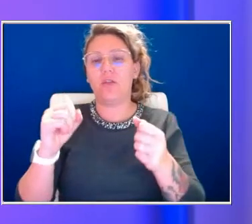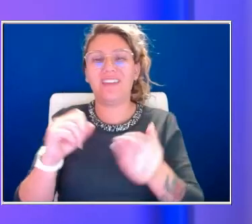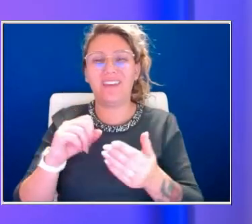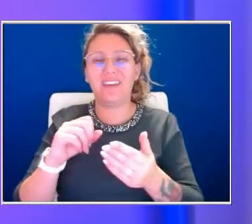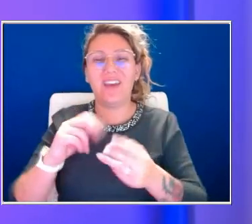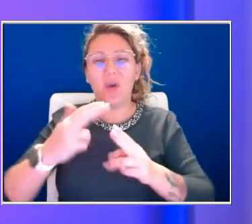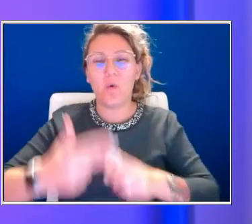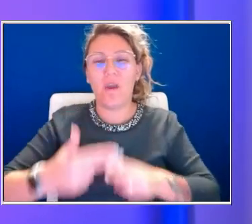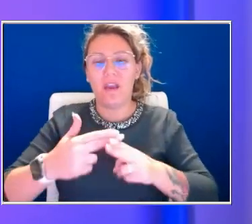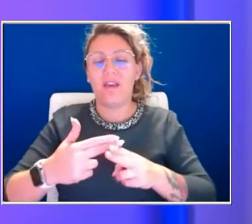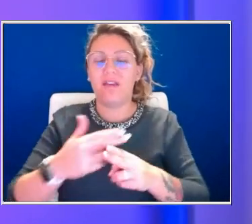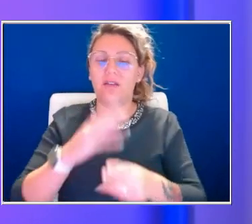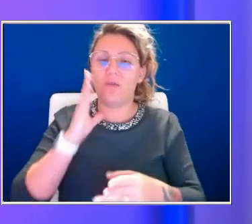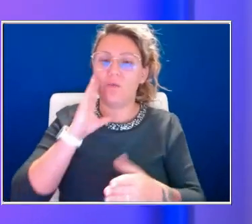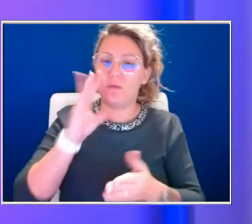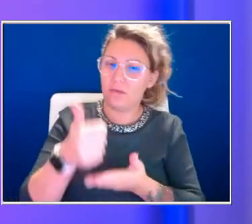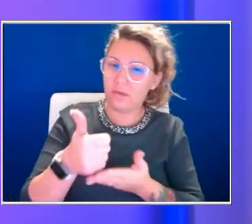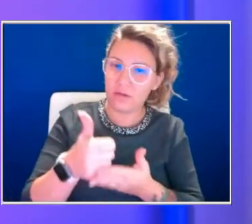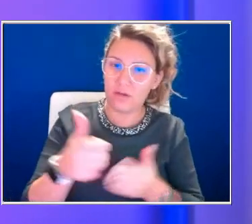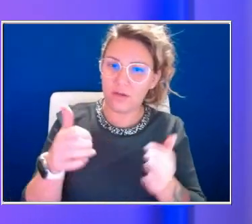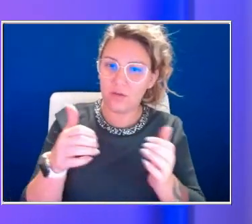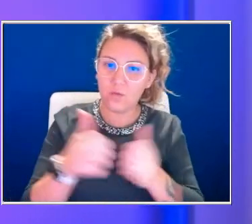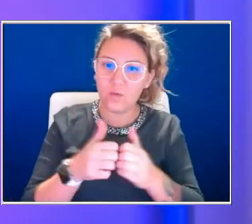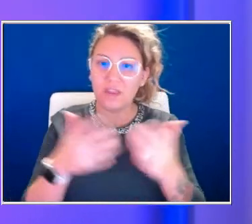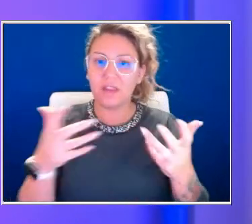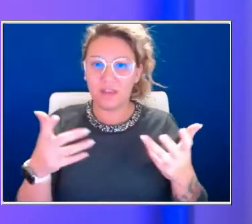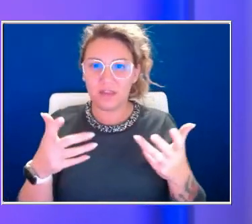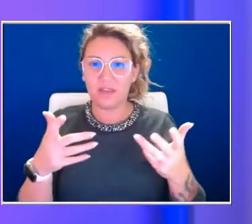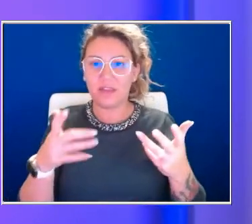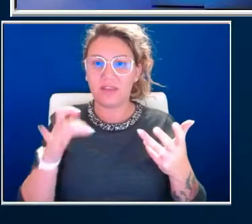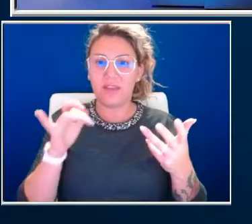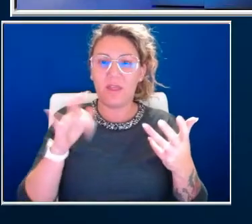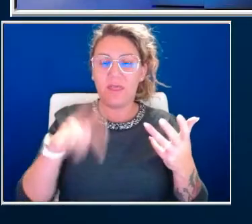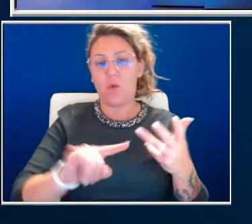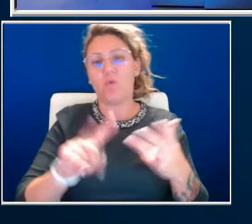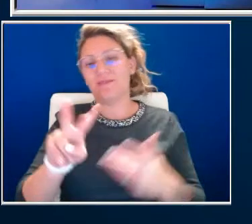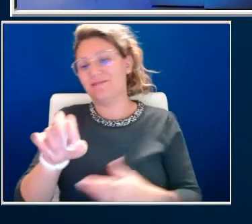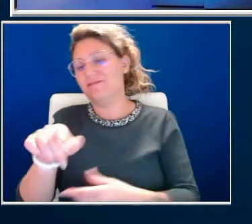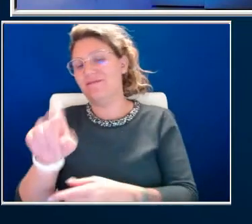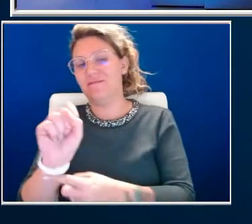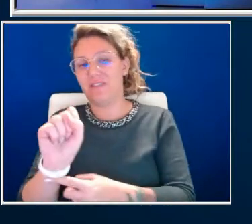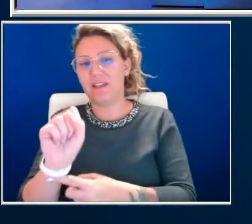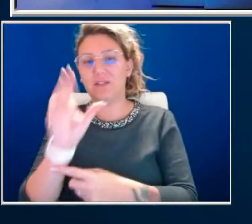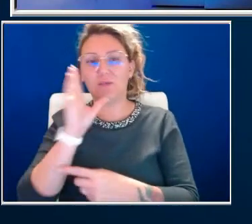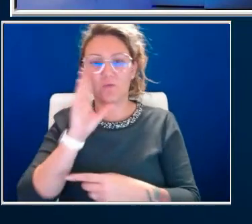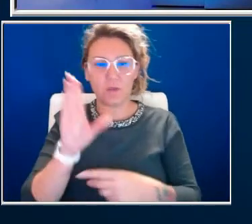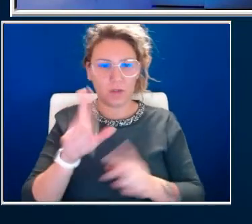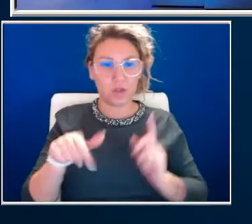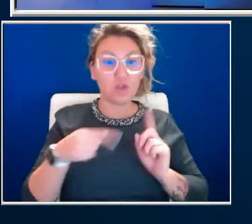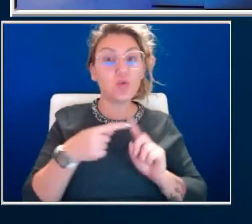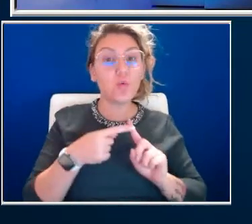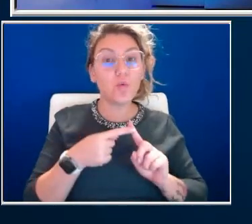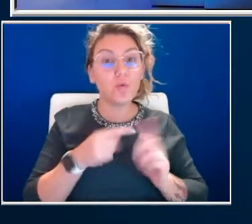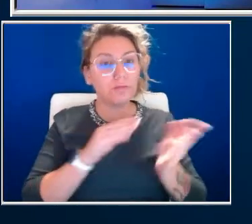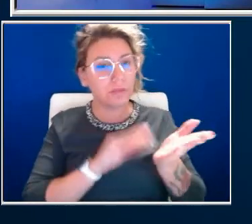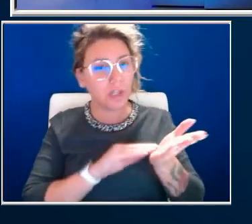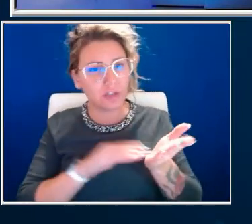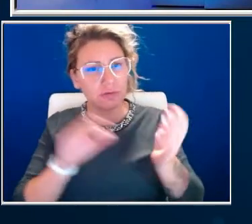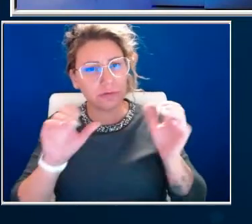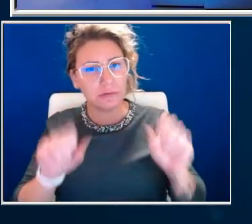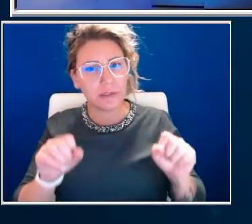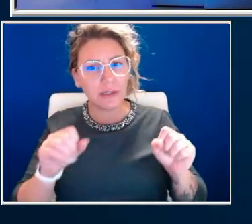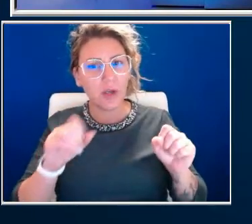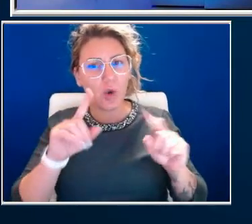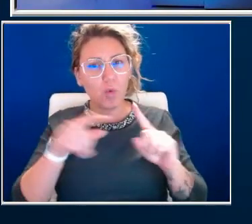helps with the integrity of those veins. So once the doctor, if I can say, once the spaghetti noodle